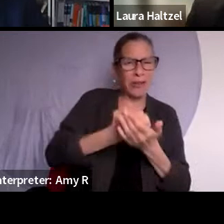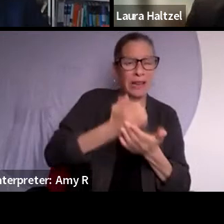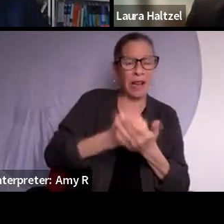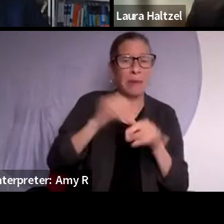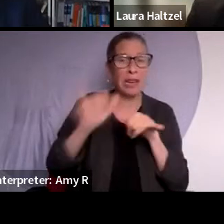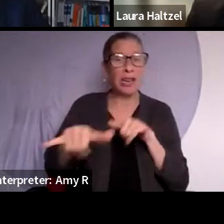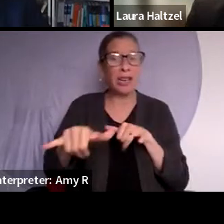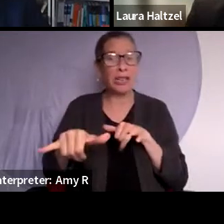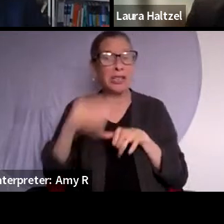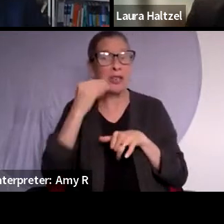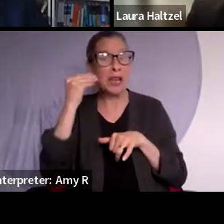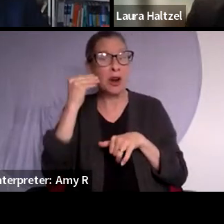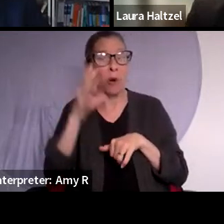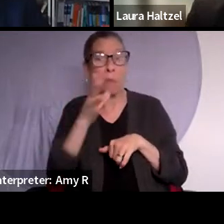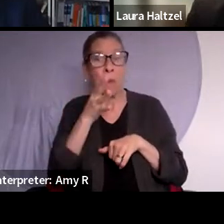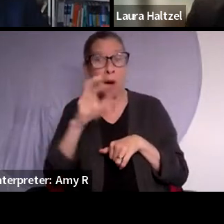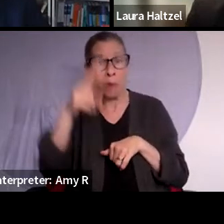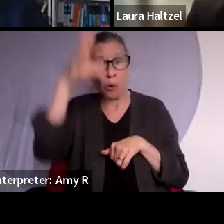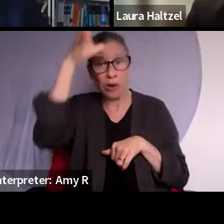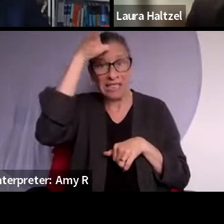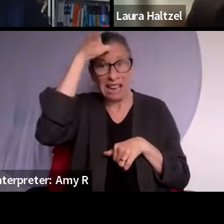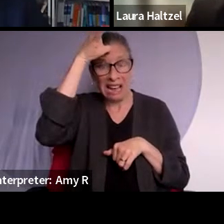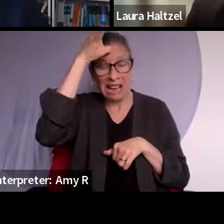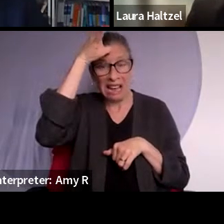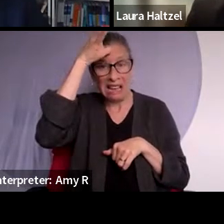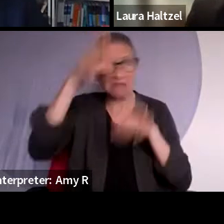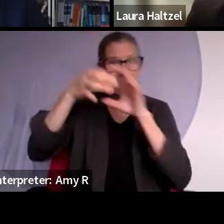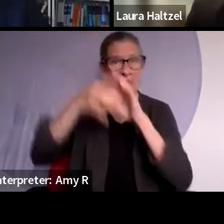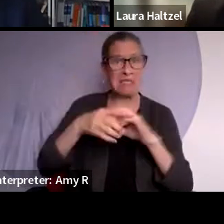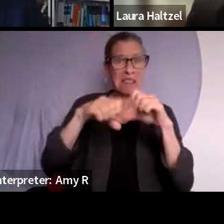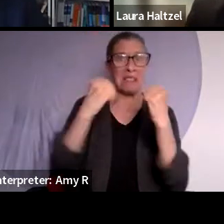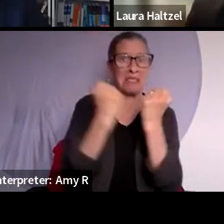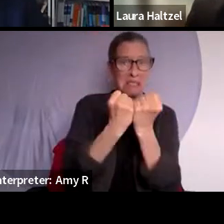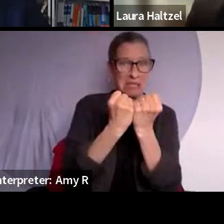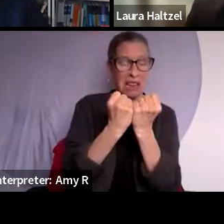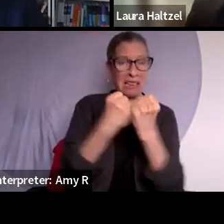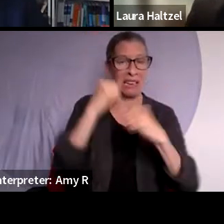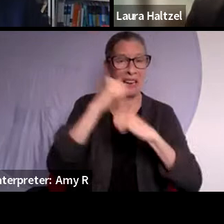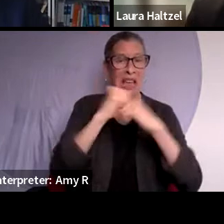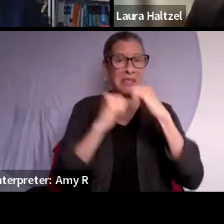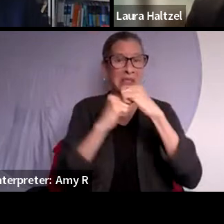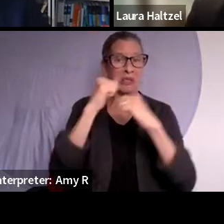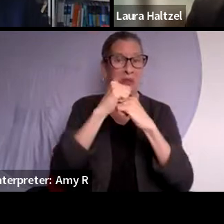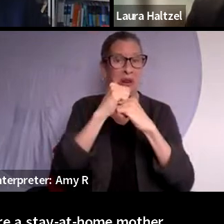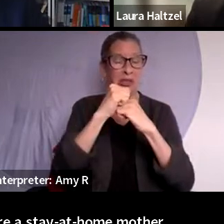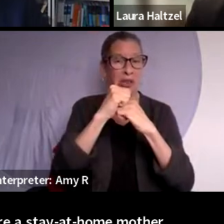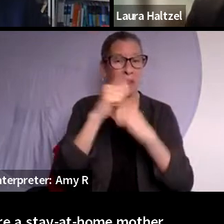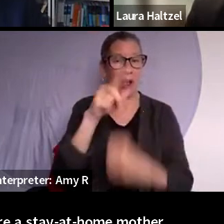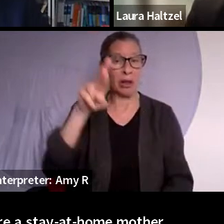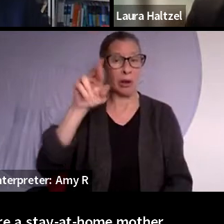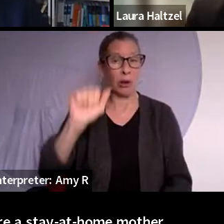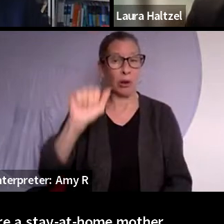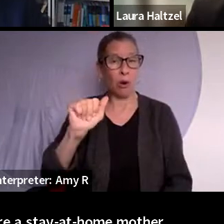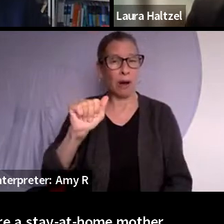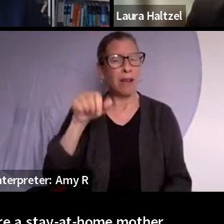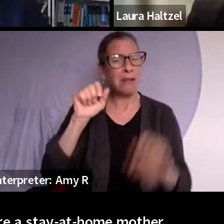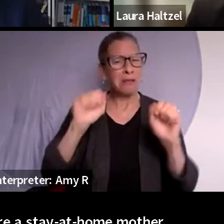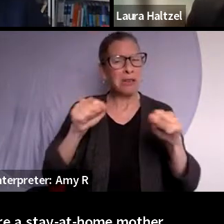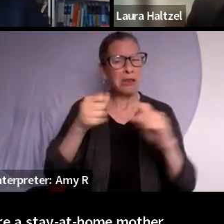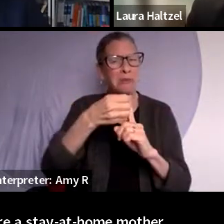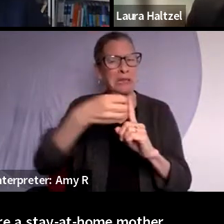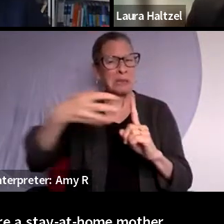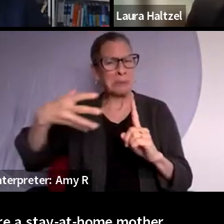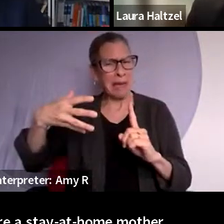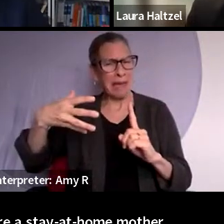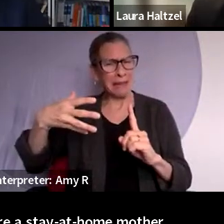or father, but given the structure of our society, more often mothers. Laura, maybe you could speak a little bit to